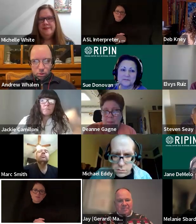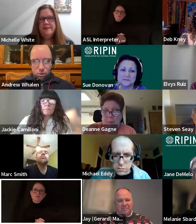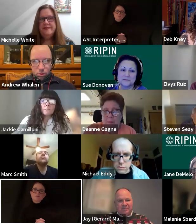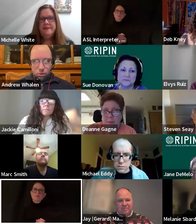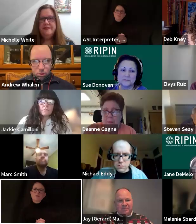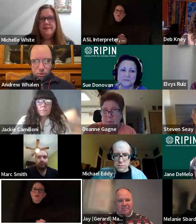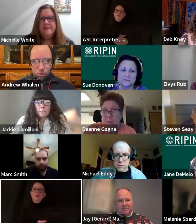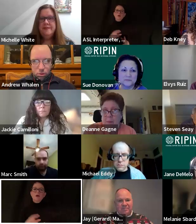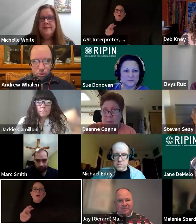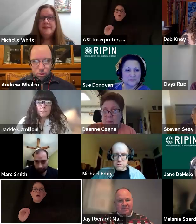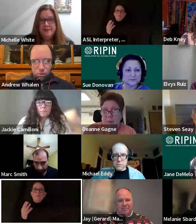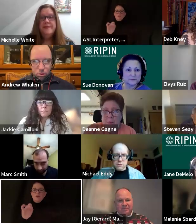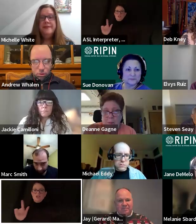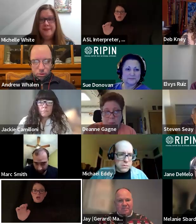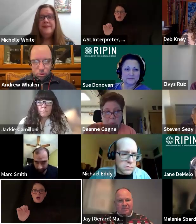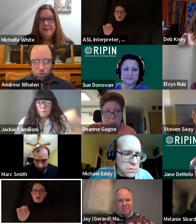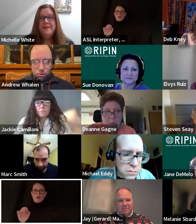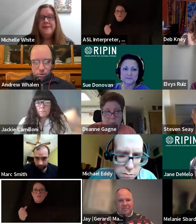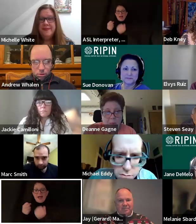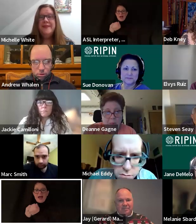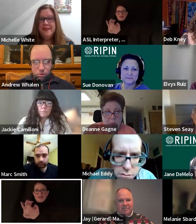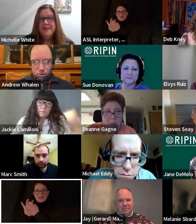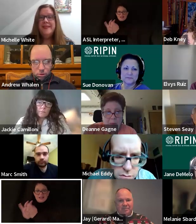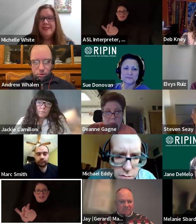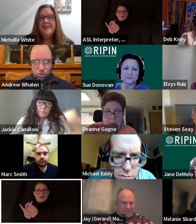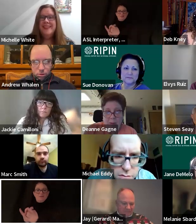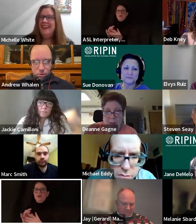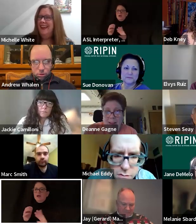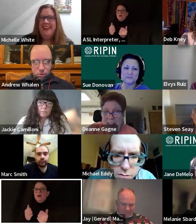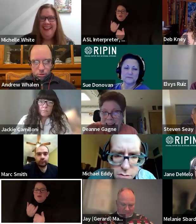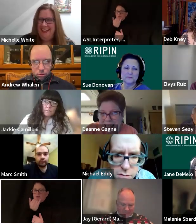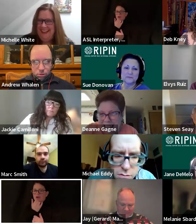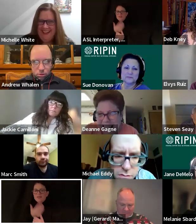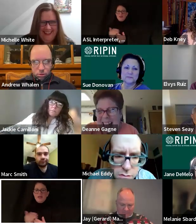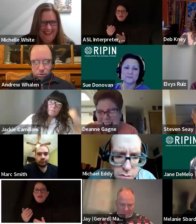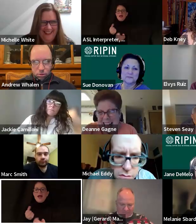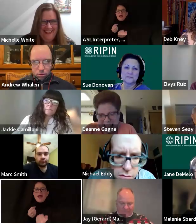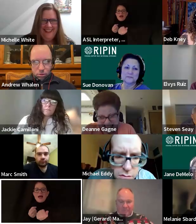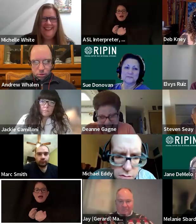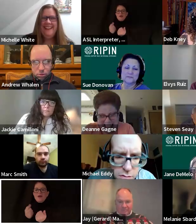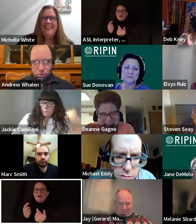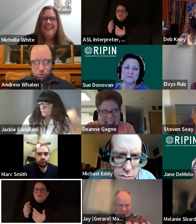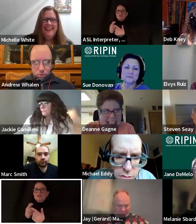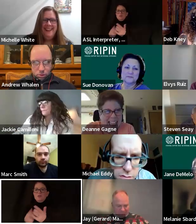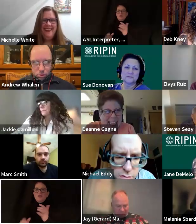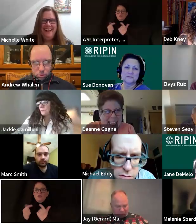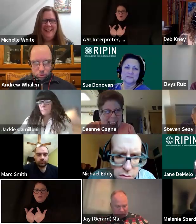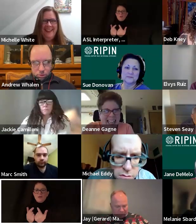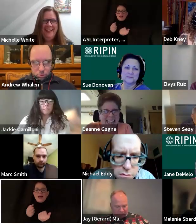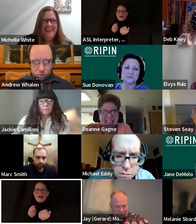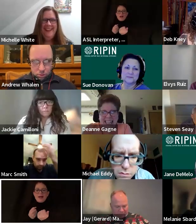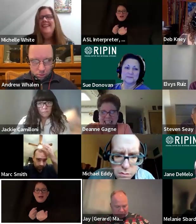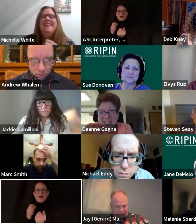We have one, Michelle, from the Advocates Connecting. I mean, I keep saying the wrong thing. Sorry, Dee. That's the name of the group.